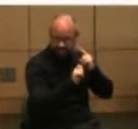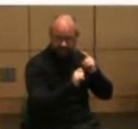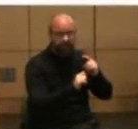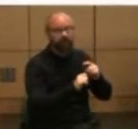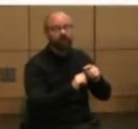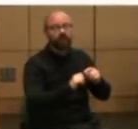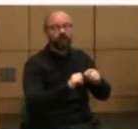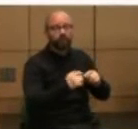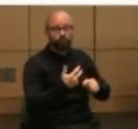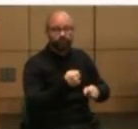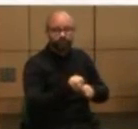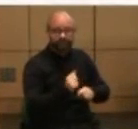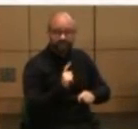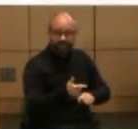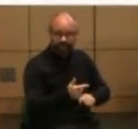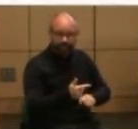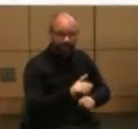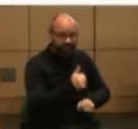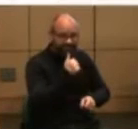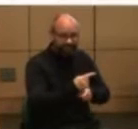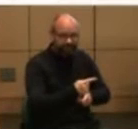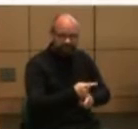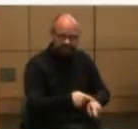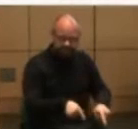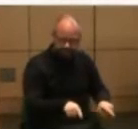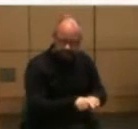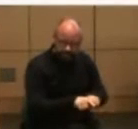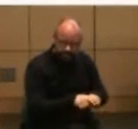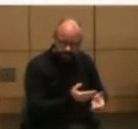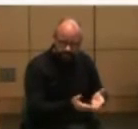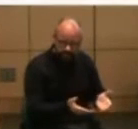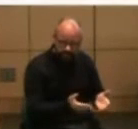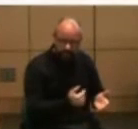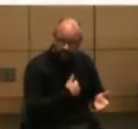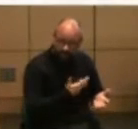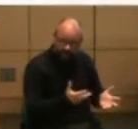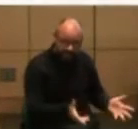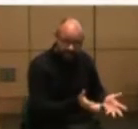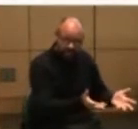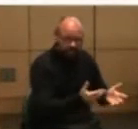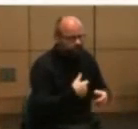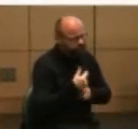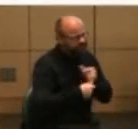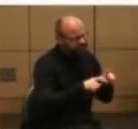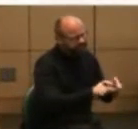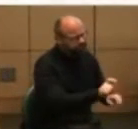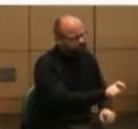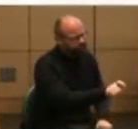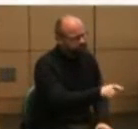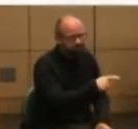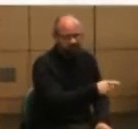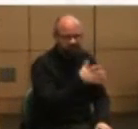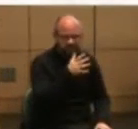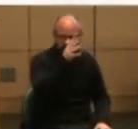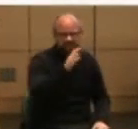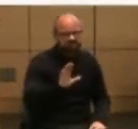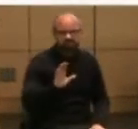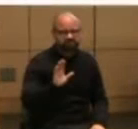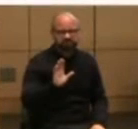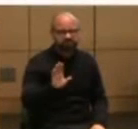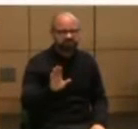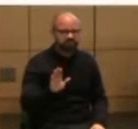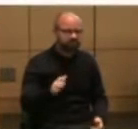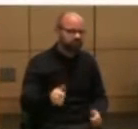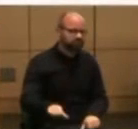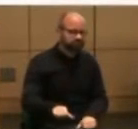had the exact same thing. And I wanted them to get genetic testing. The parents refused. But it's something that, we do